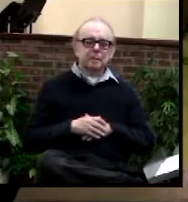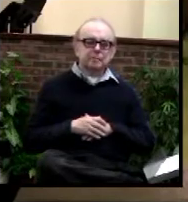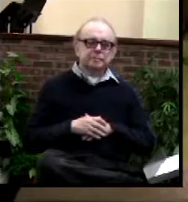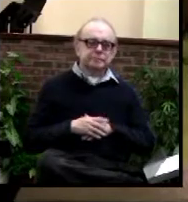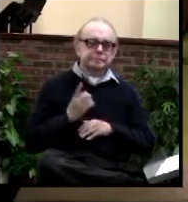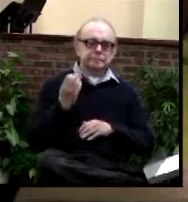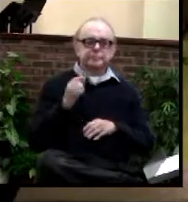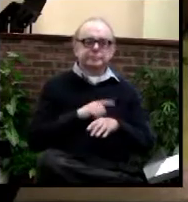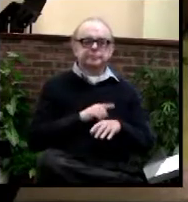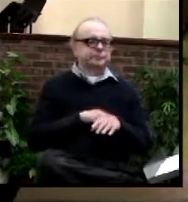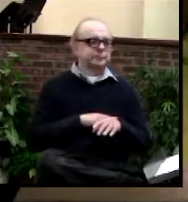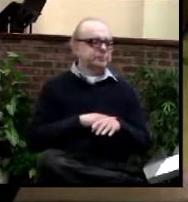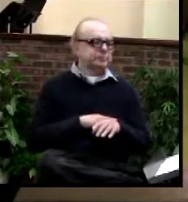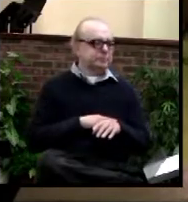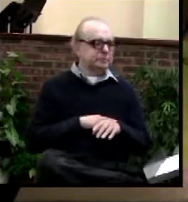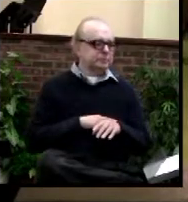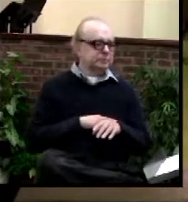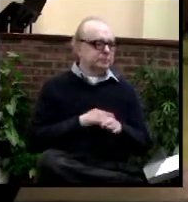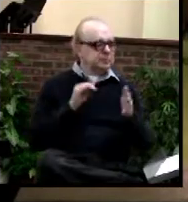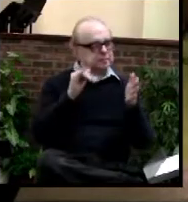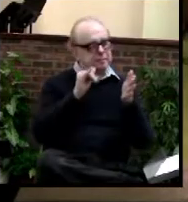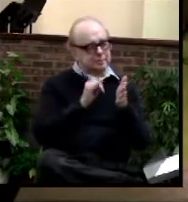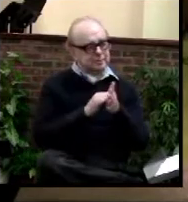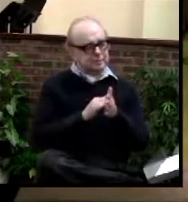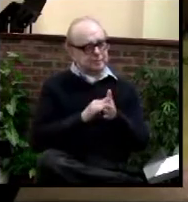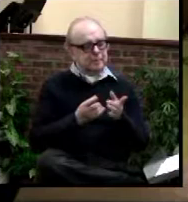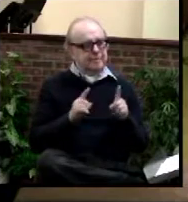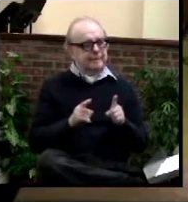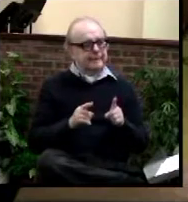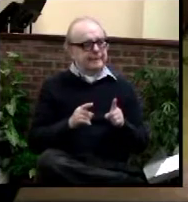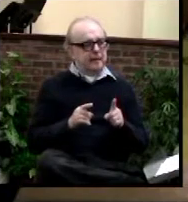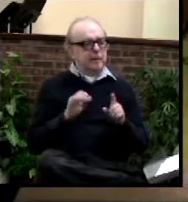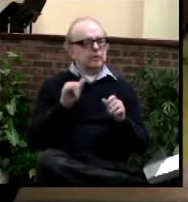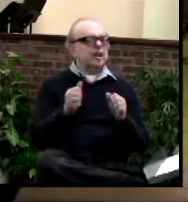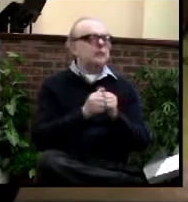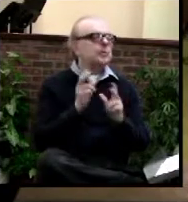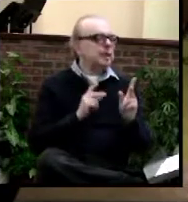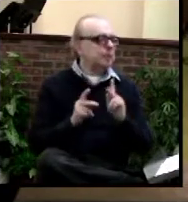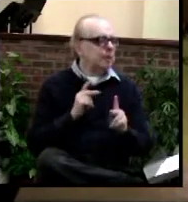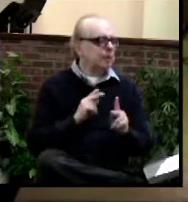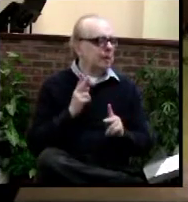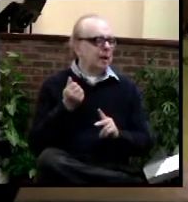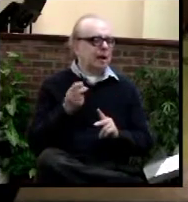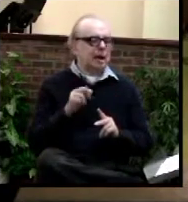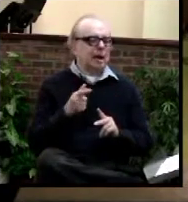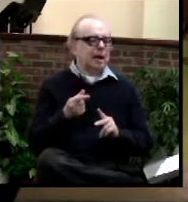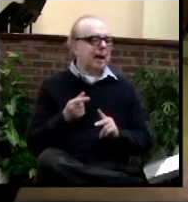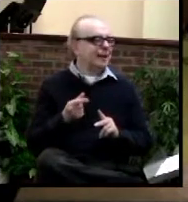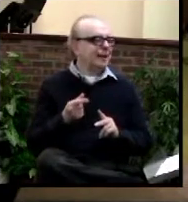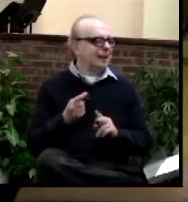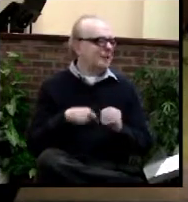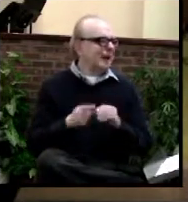times that when we hang around with people, We need to